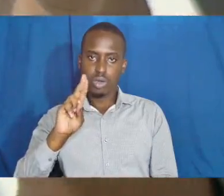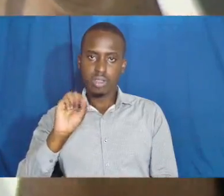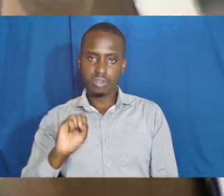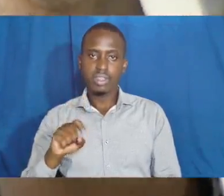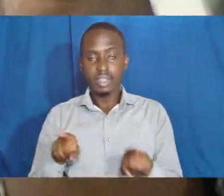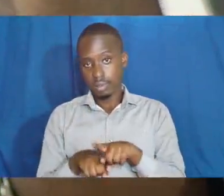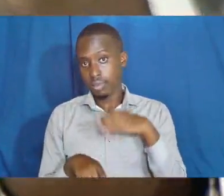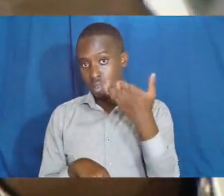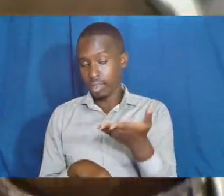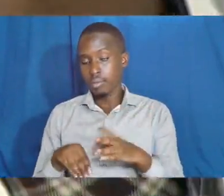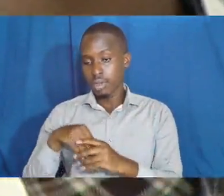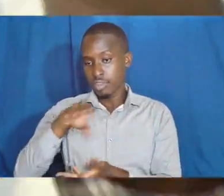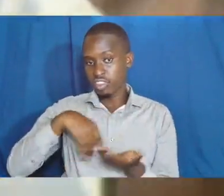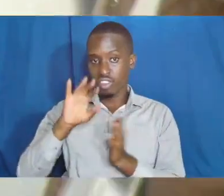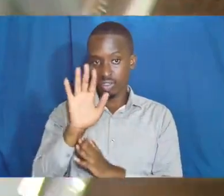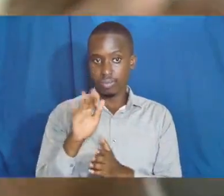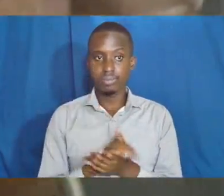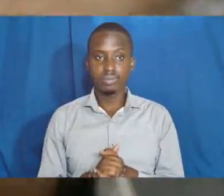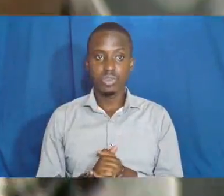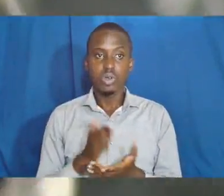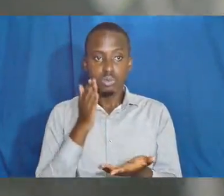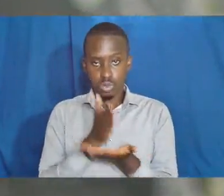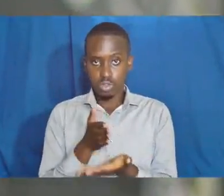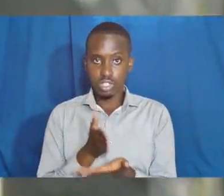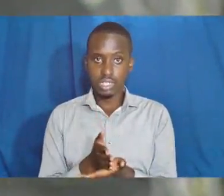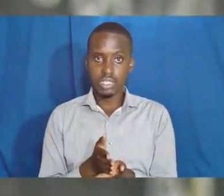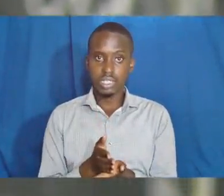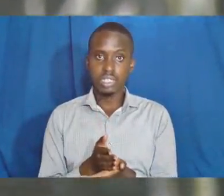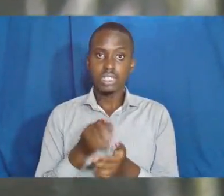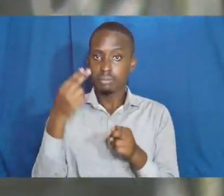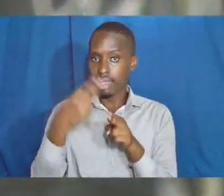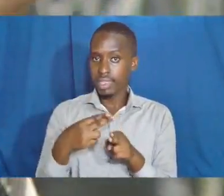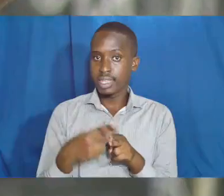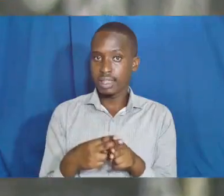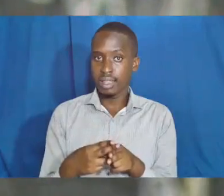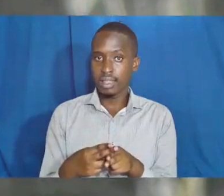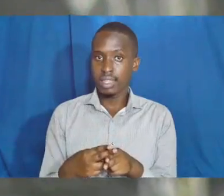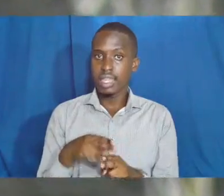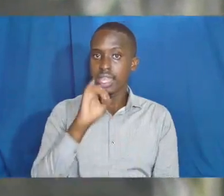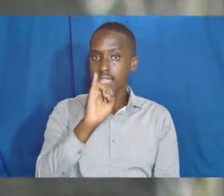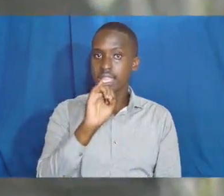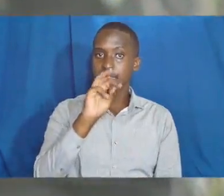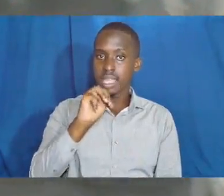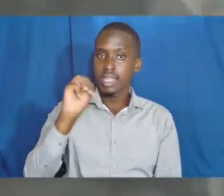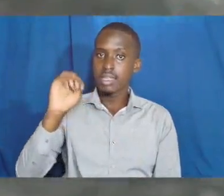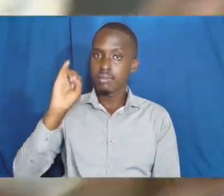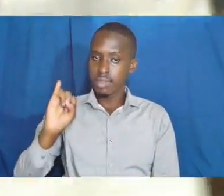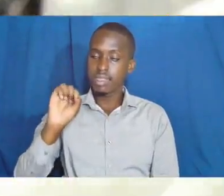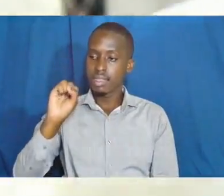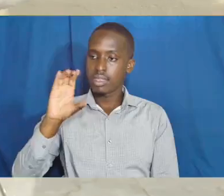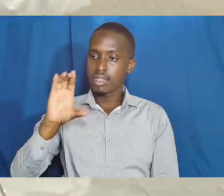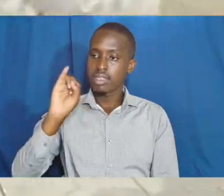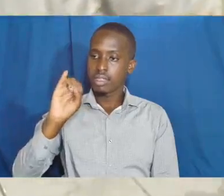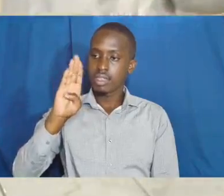of even heterogeneous mixtures. So it is also called immiscible. These are immiscible